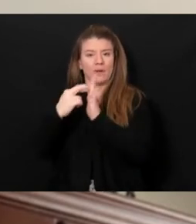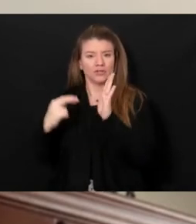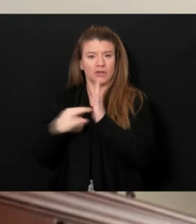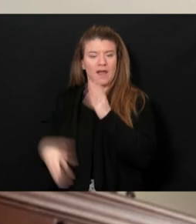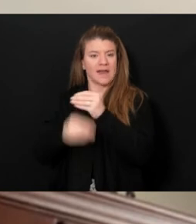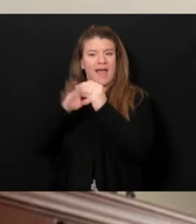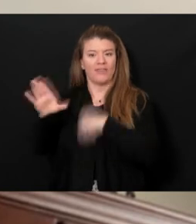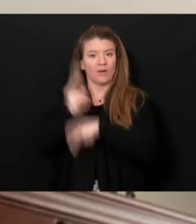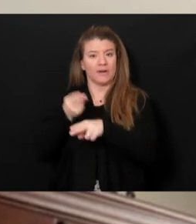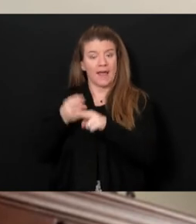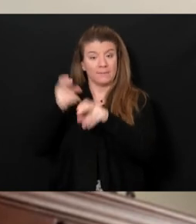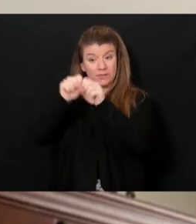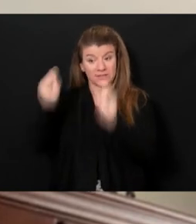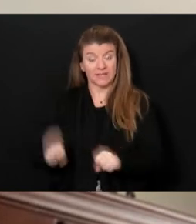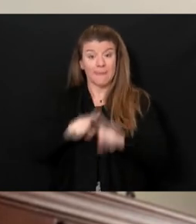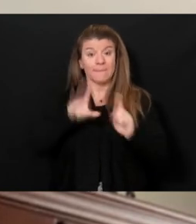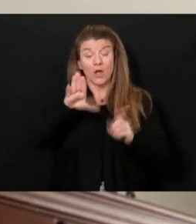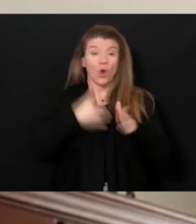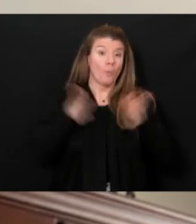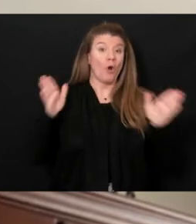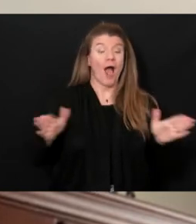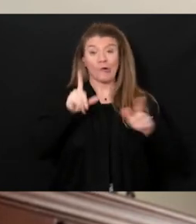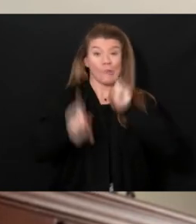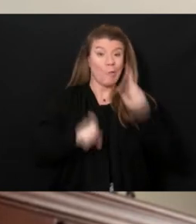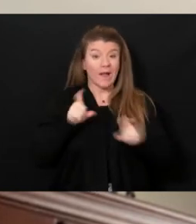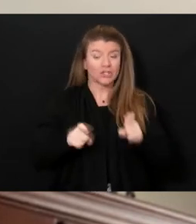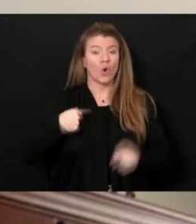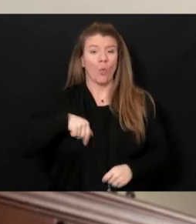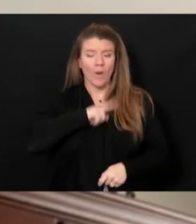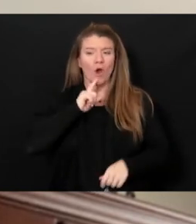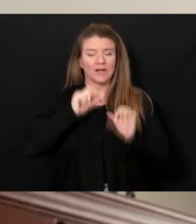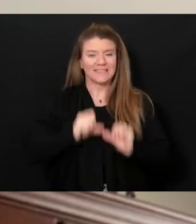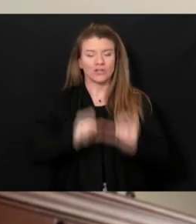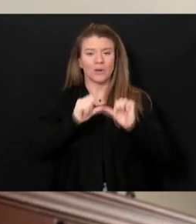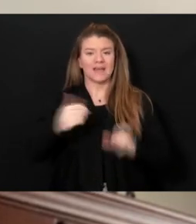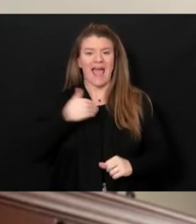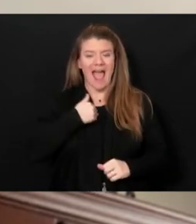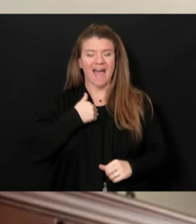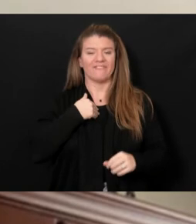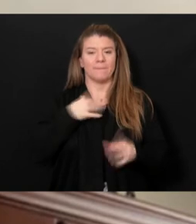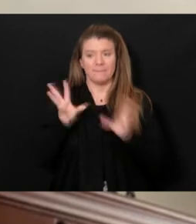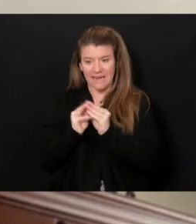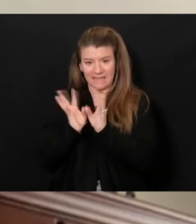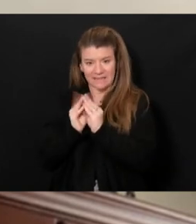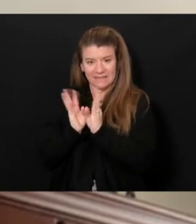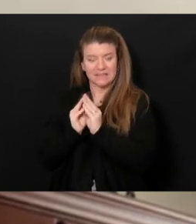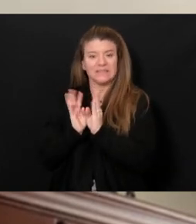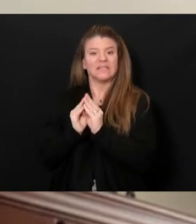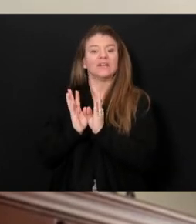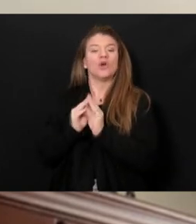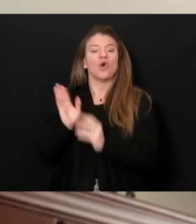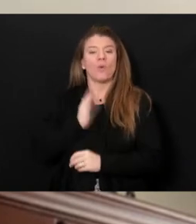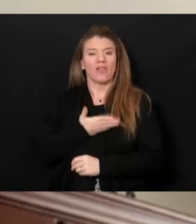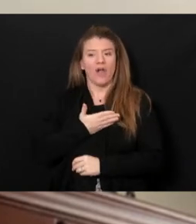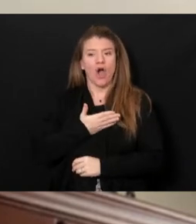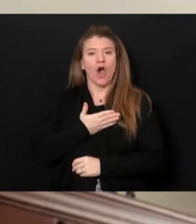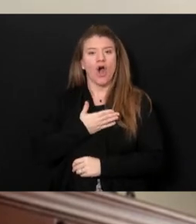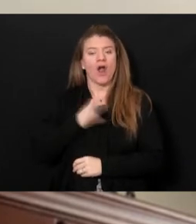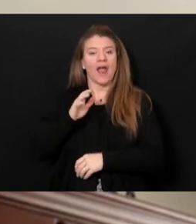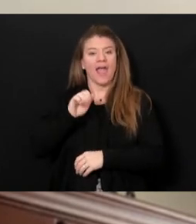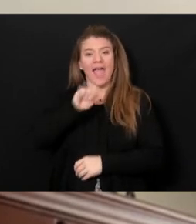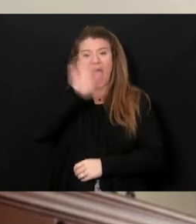system. But to your broader question, we are continuing to have ongoing meetings with our African-American